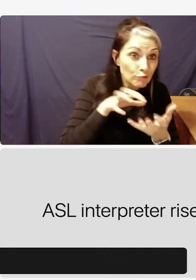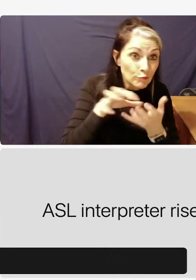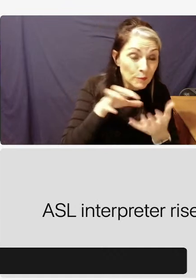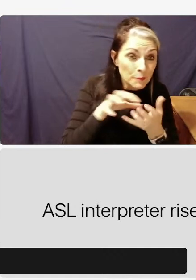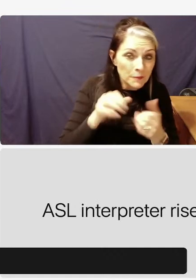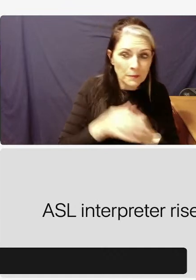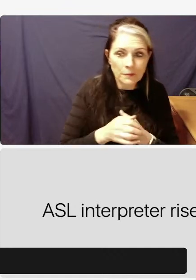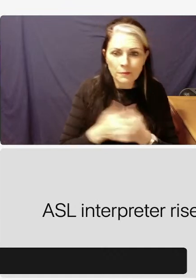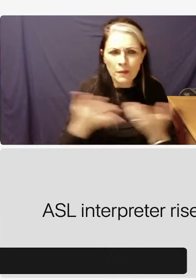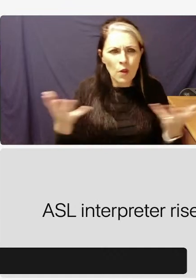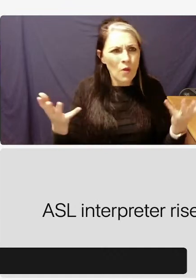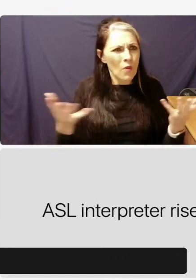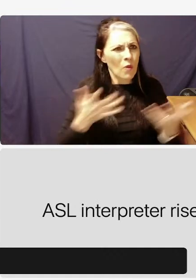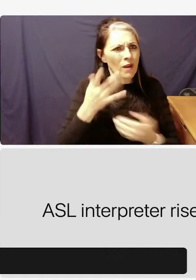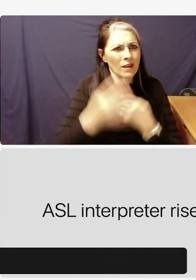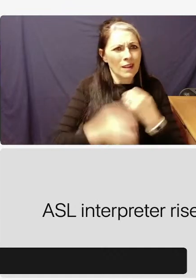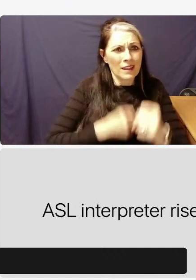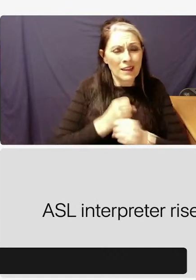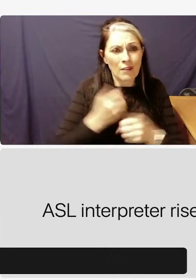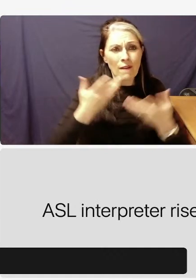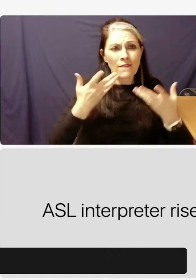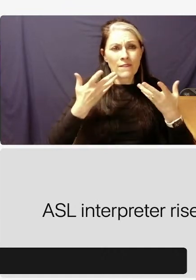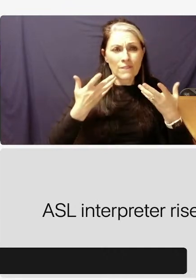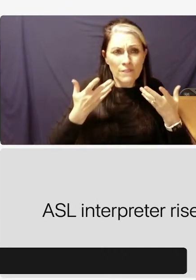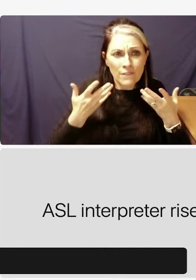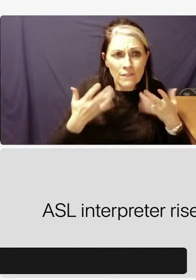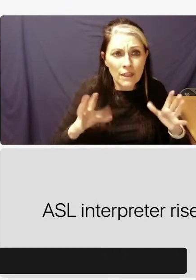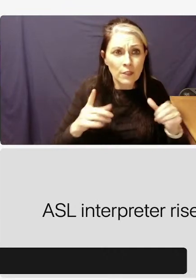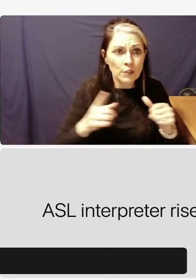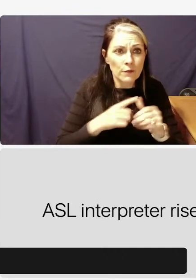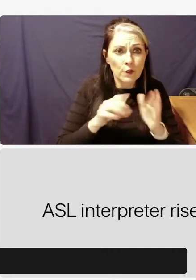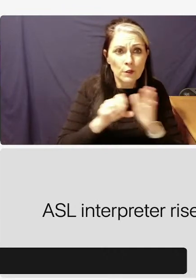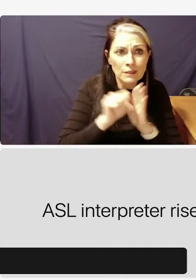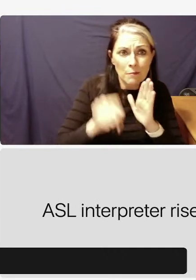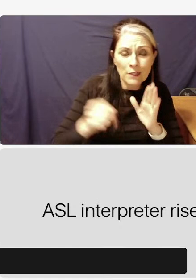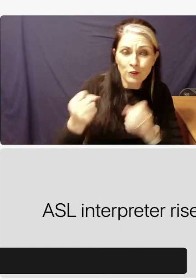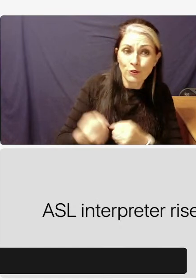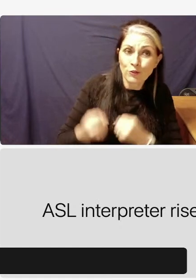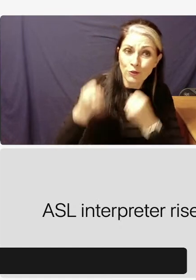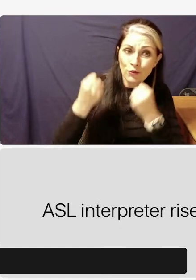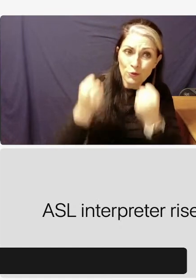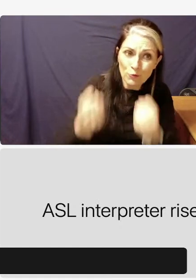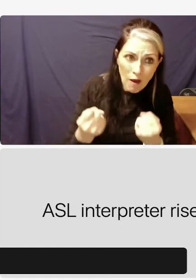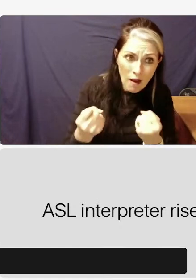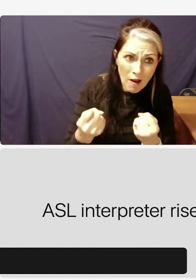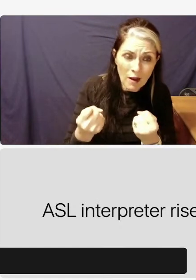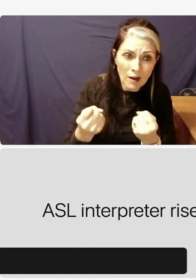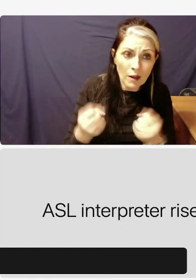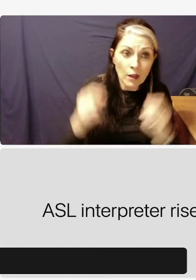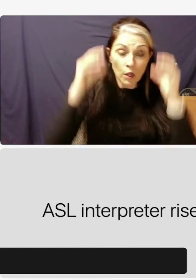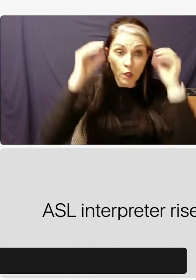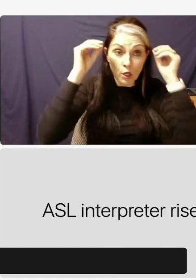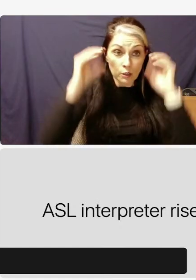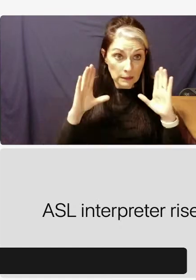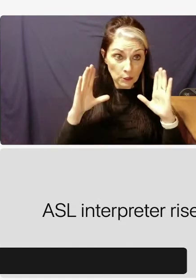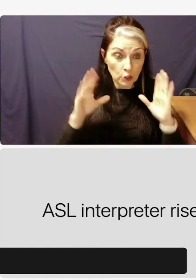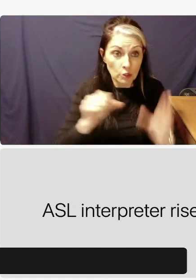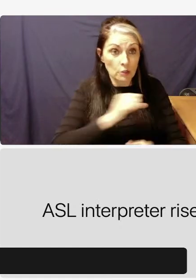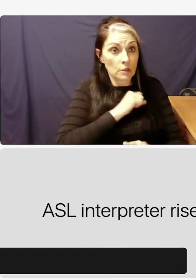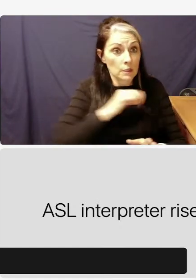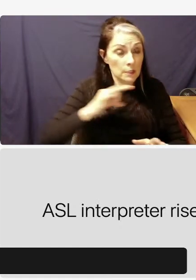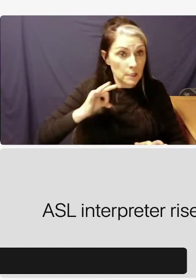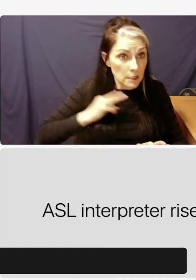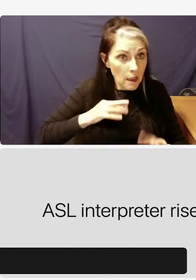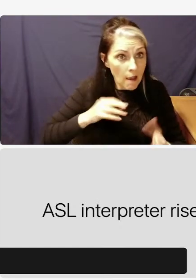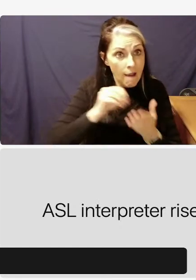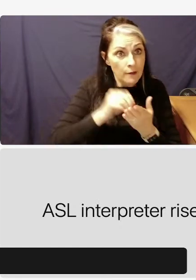what a year we finished the first cement semester strong um our teachers our staff um our